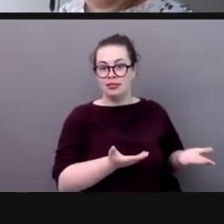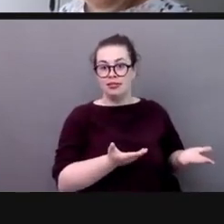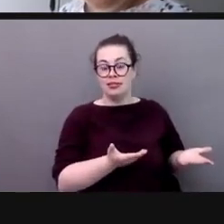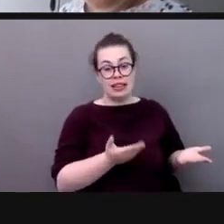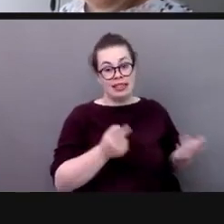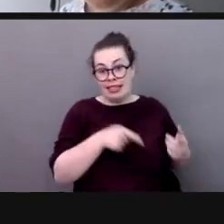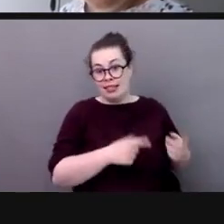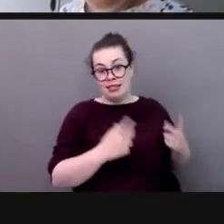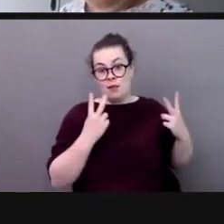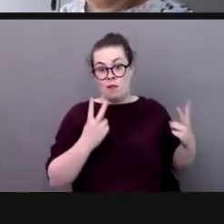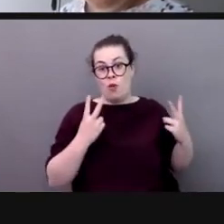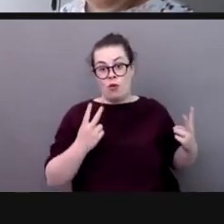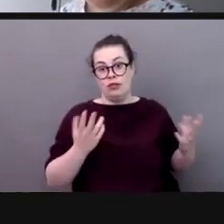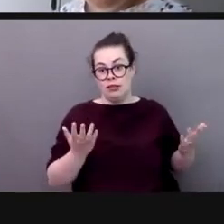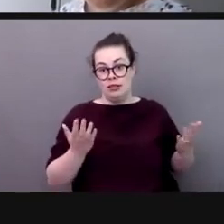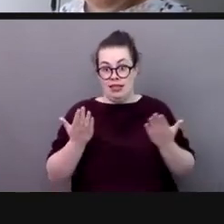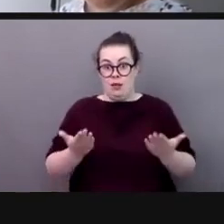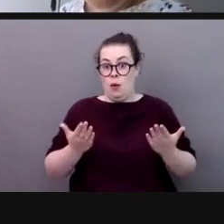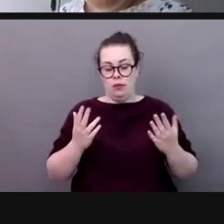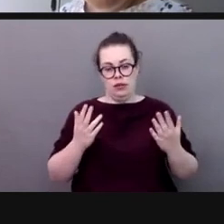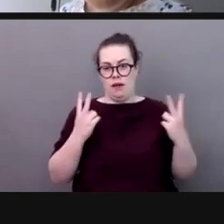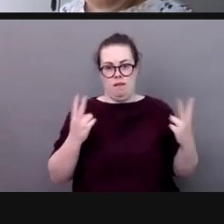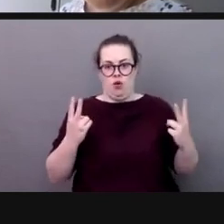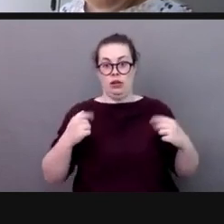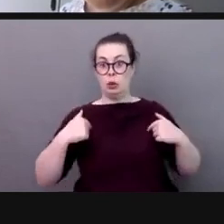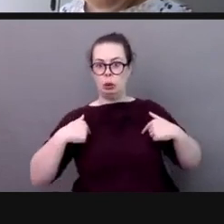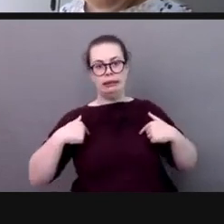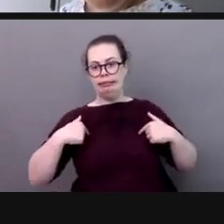key at this stage.